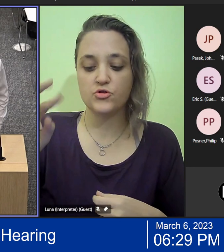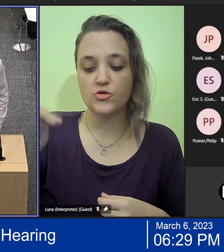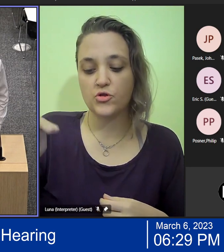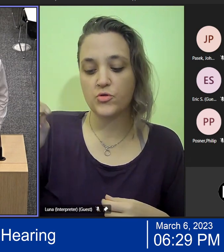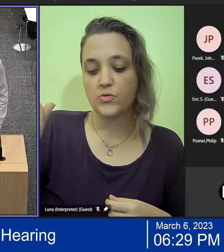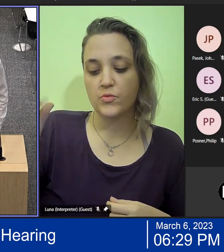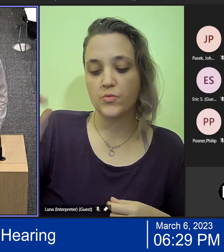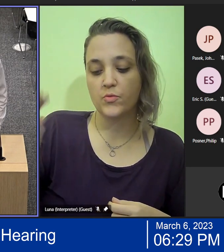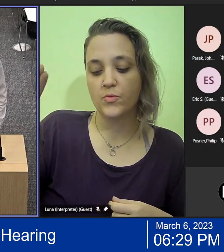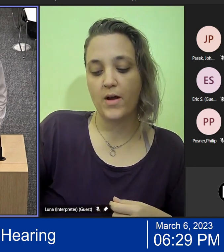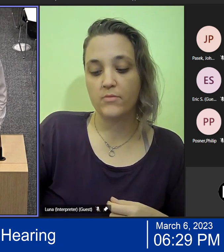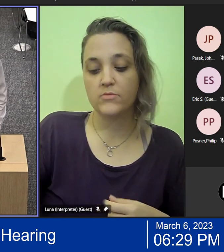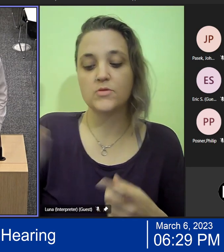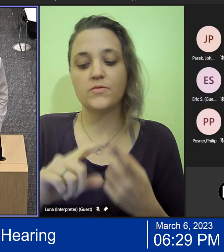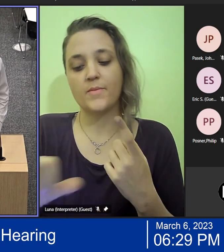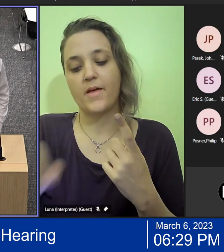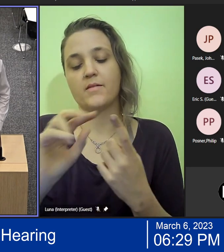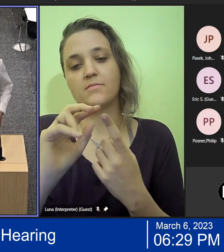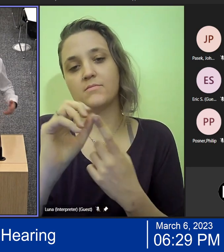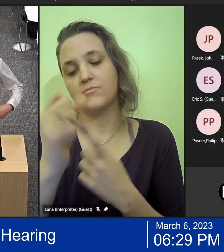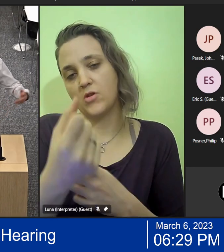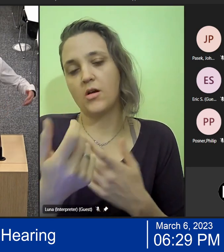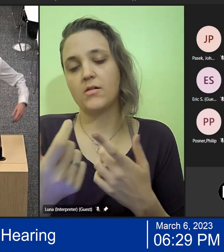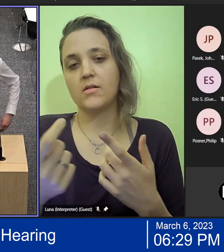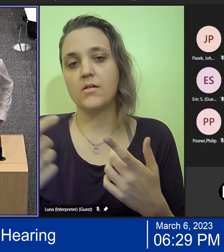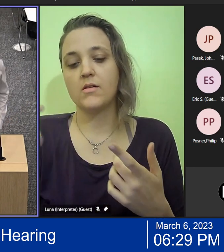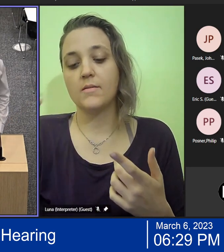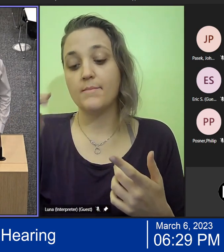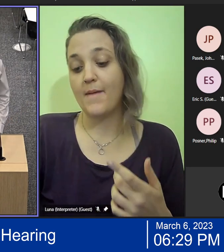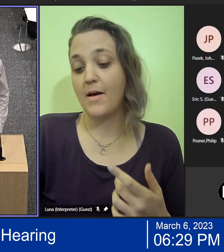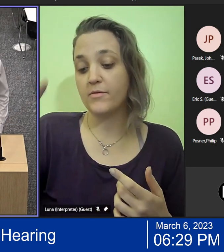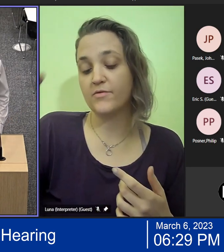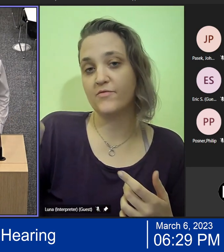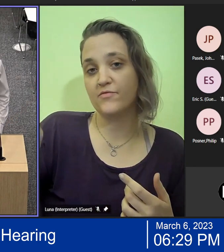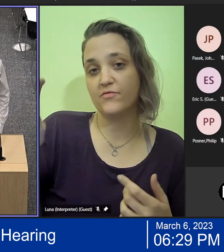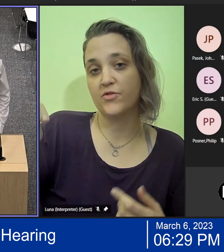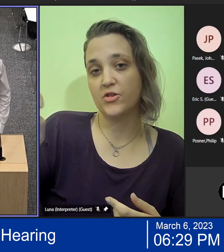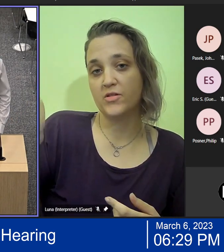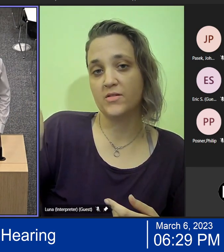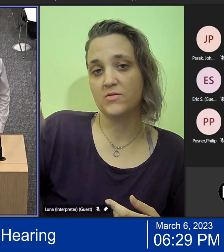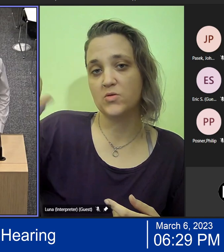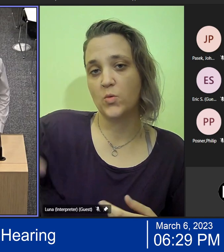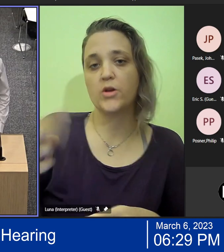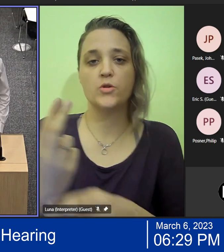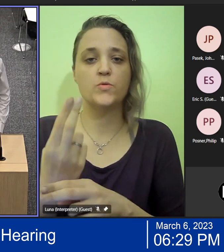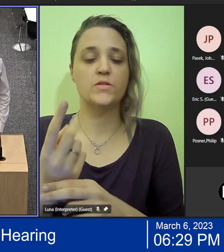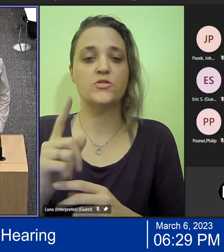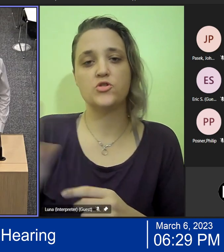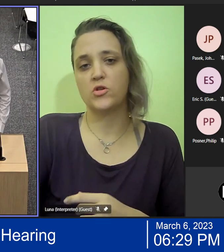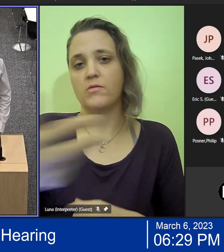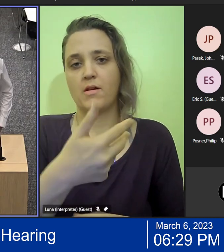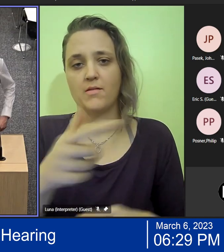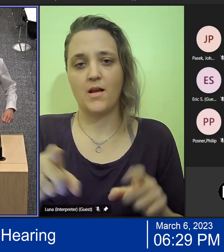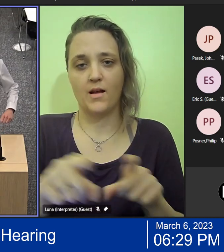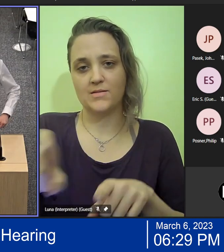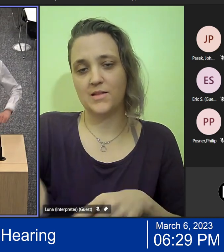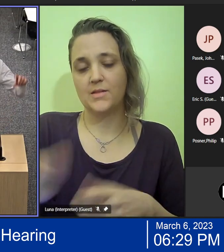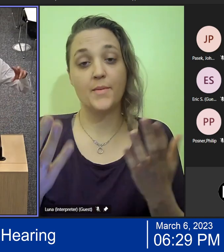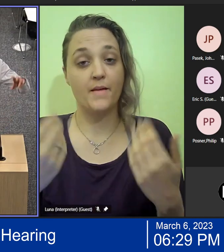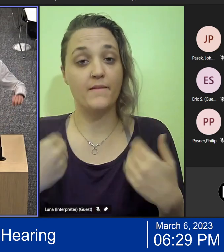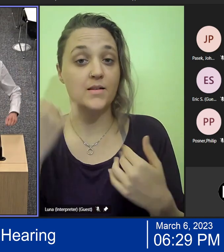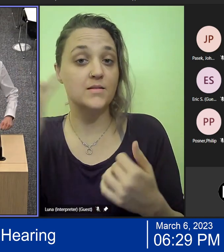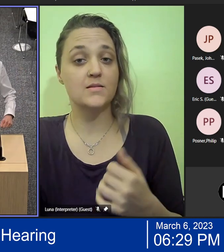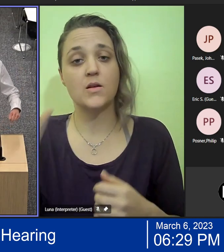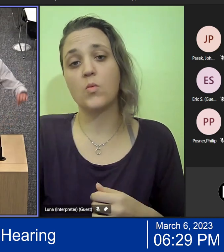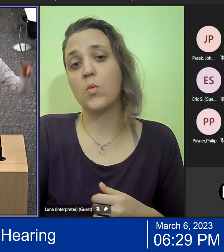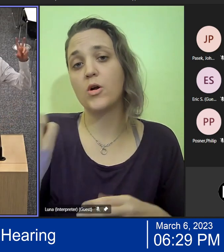involving the turnaround. And so from that regard, Mount Vernon Square, using the turnaround there is needed. I'm wondering